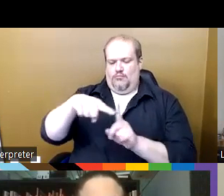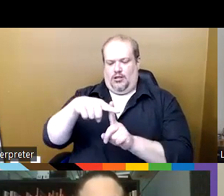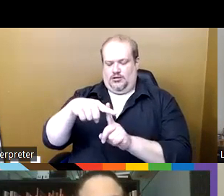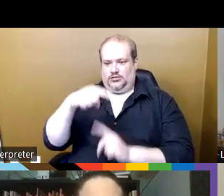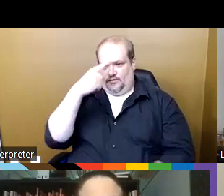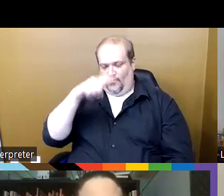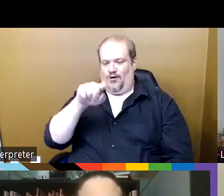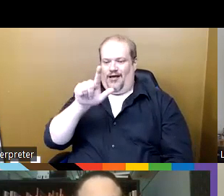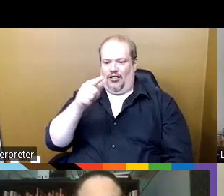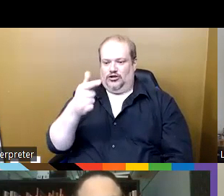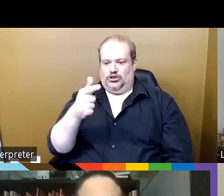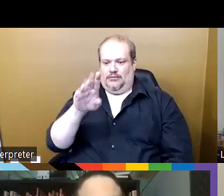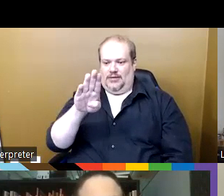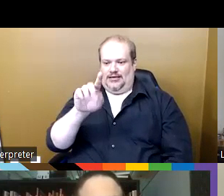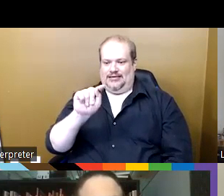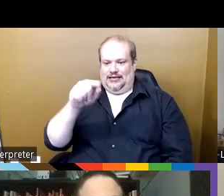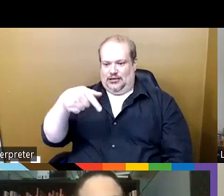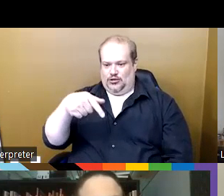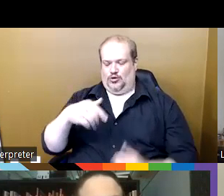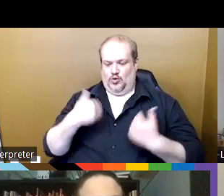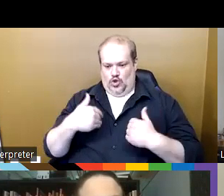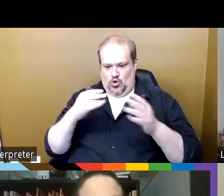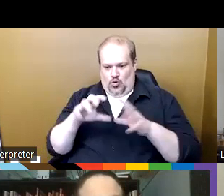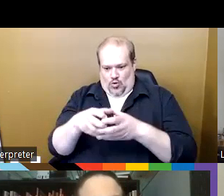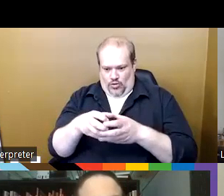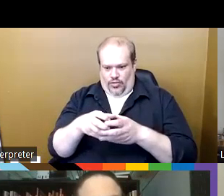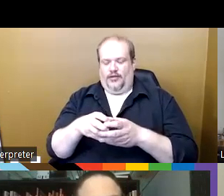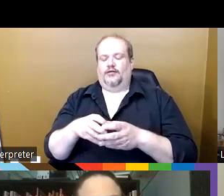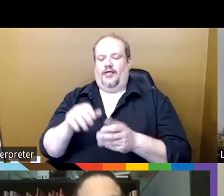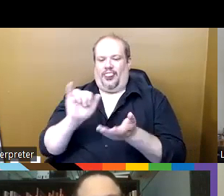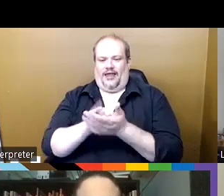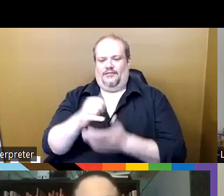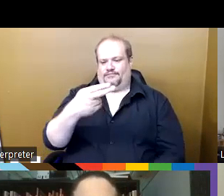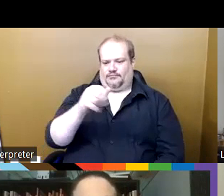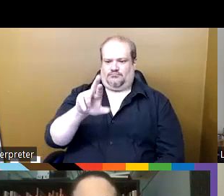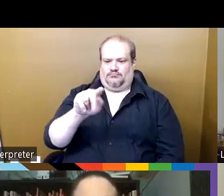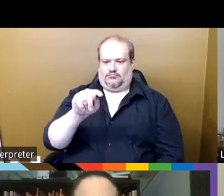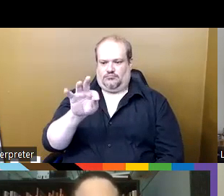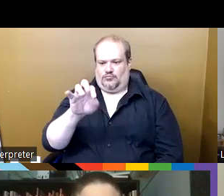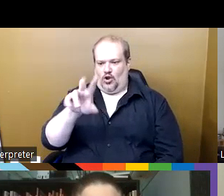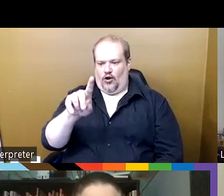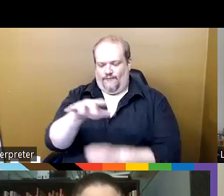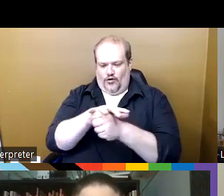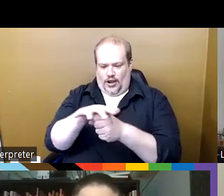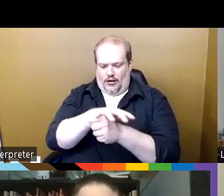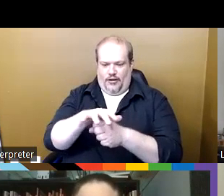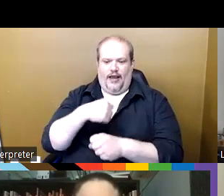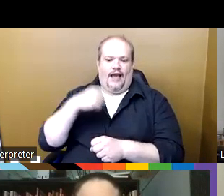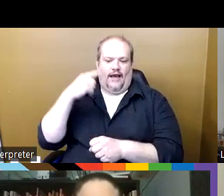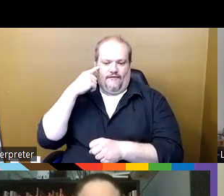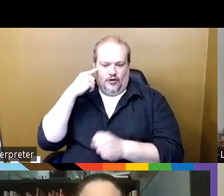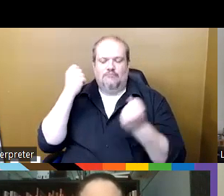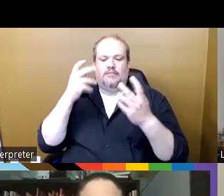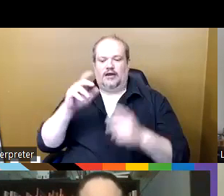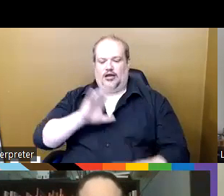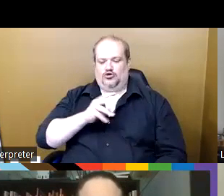youth. They do social events across the state. They're mostly in the Hartford area, but I've referred a lot of trans youth there, and it's